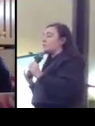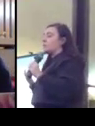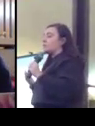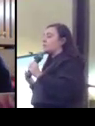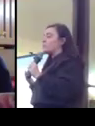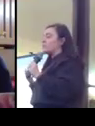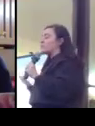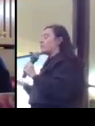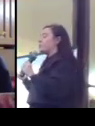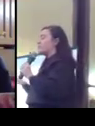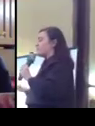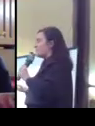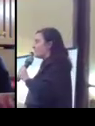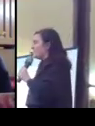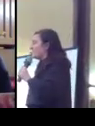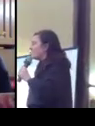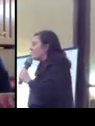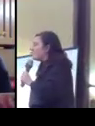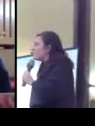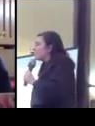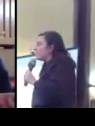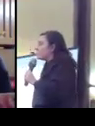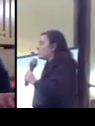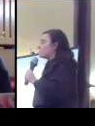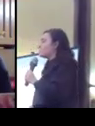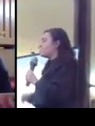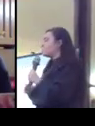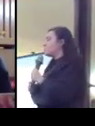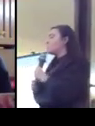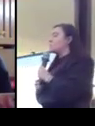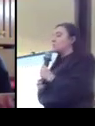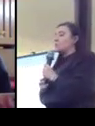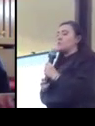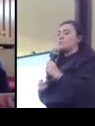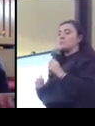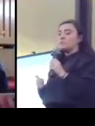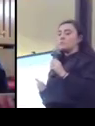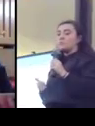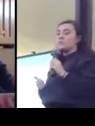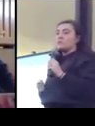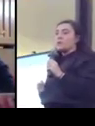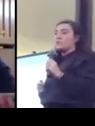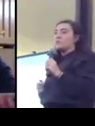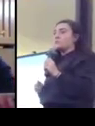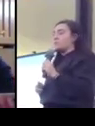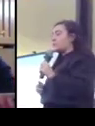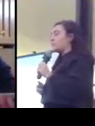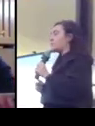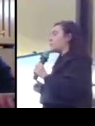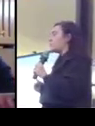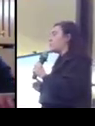and looking for what I call gentle density. So it also finds tools for implementation, some of the resources,